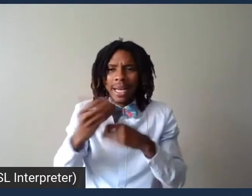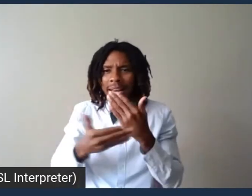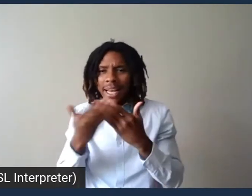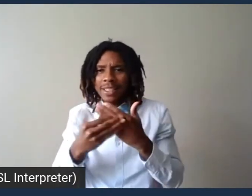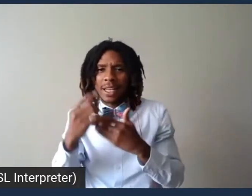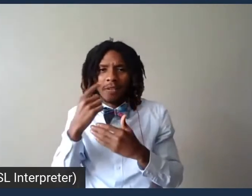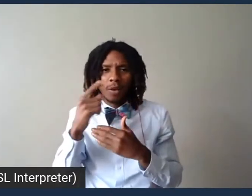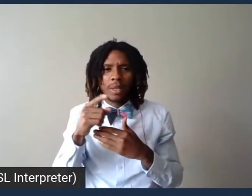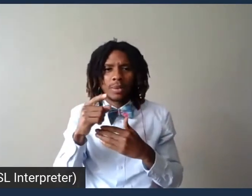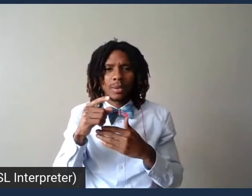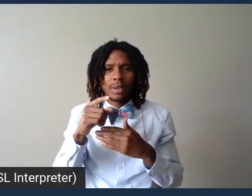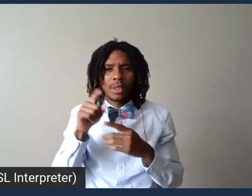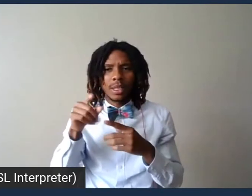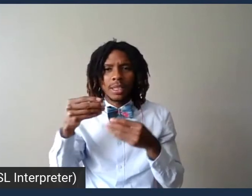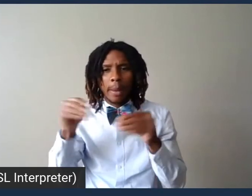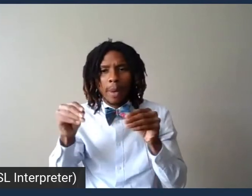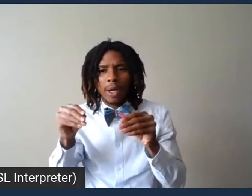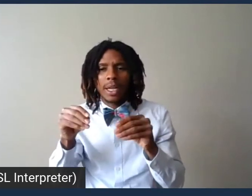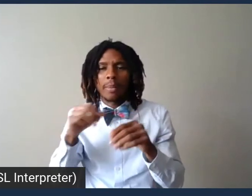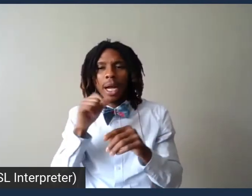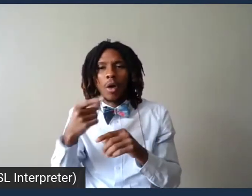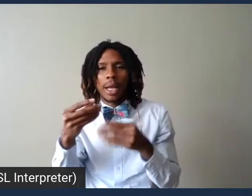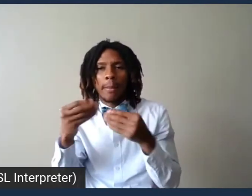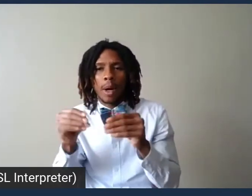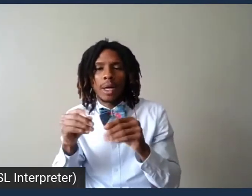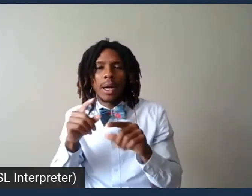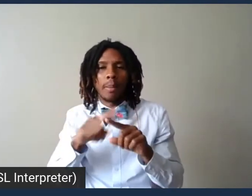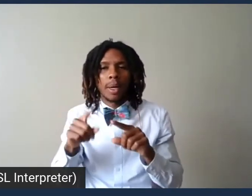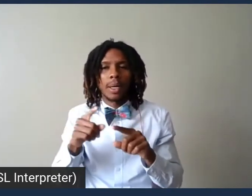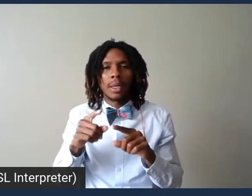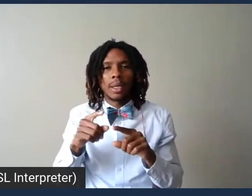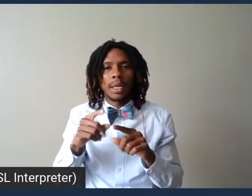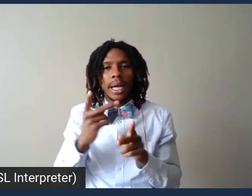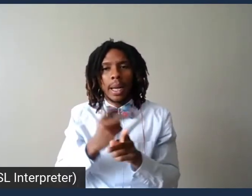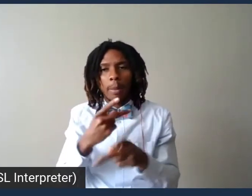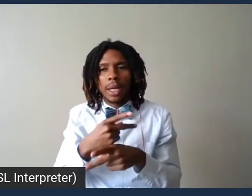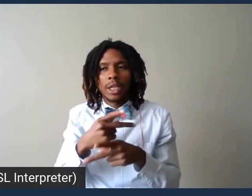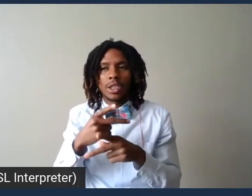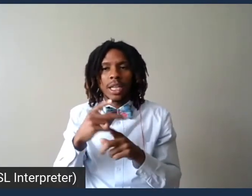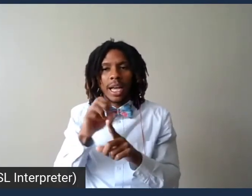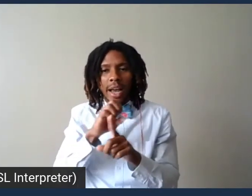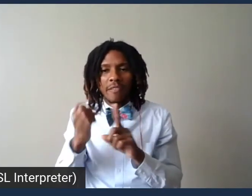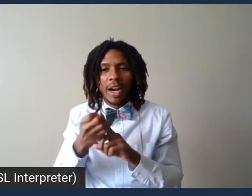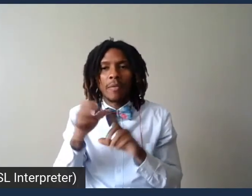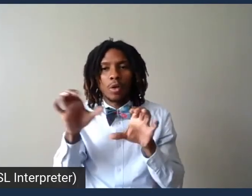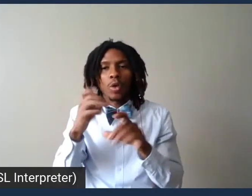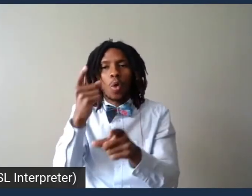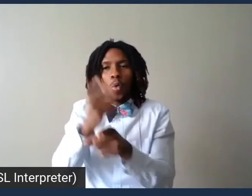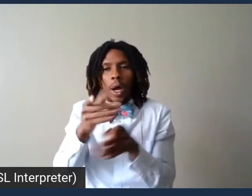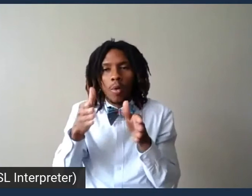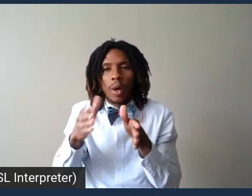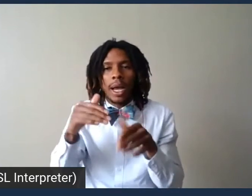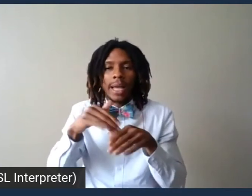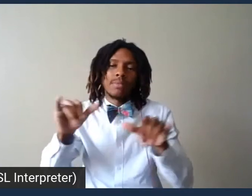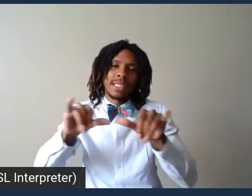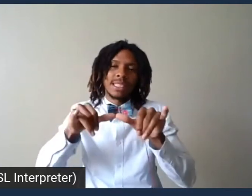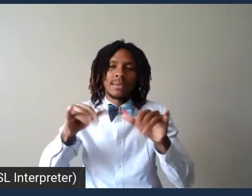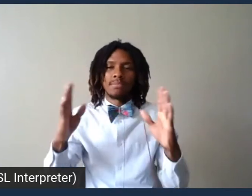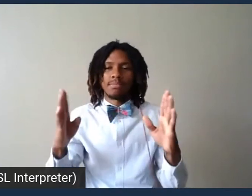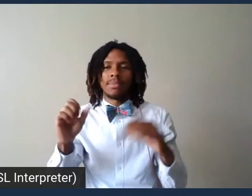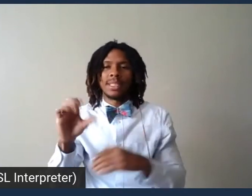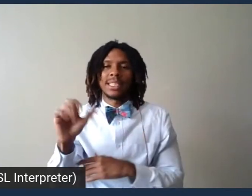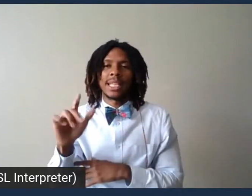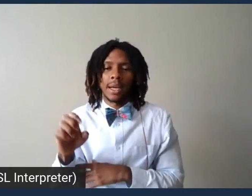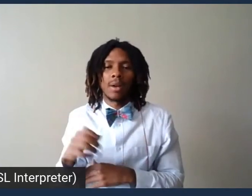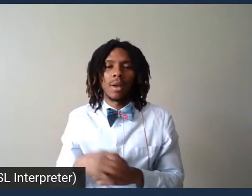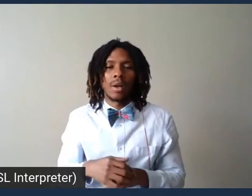market. And not only get them to market, but implement it in a production environment and do it the right way at scale.